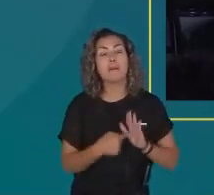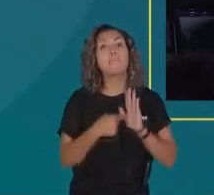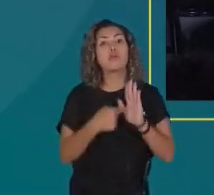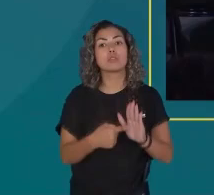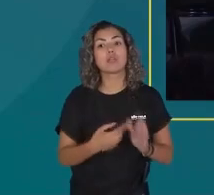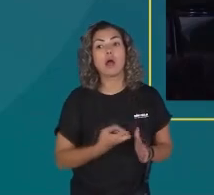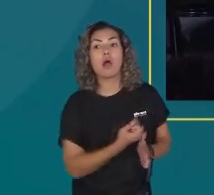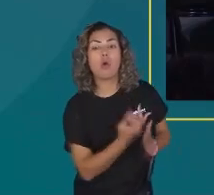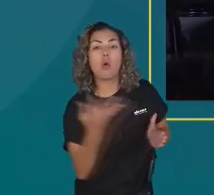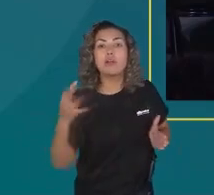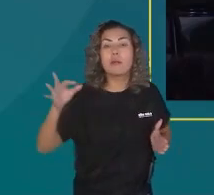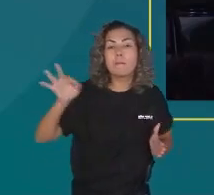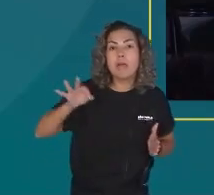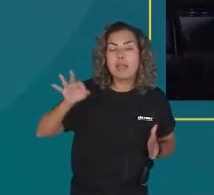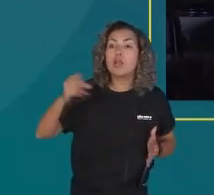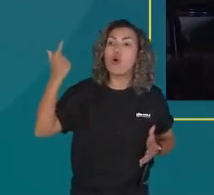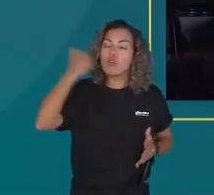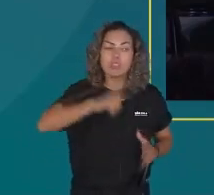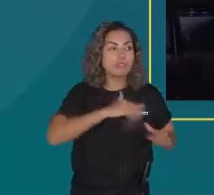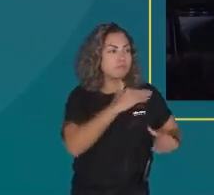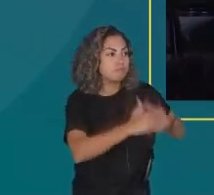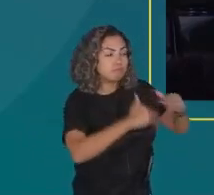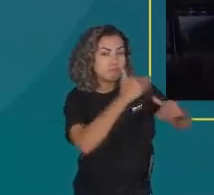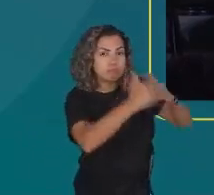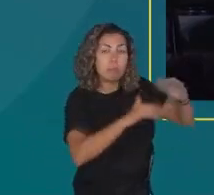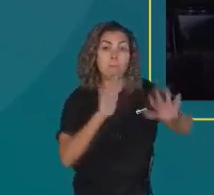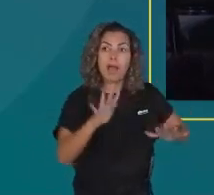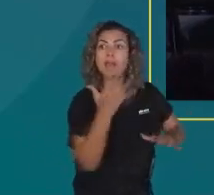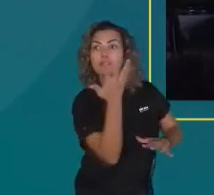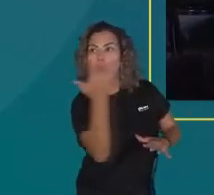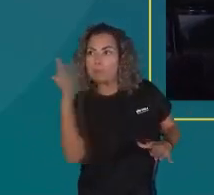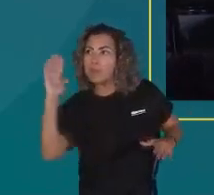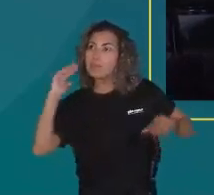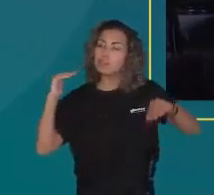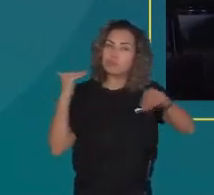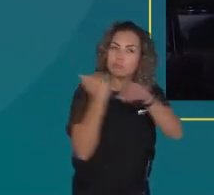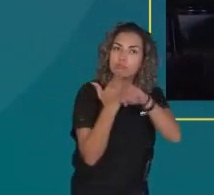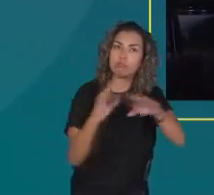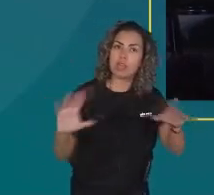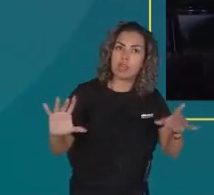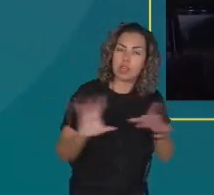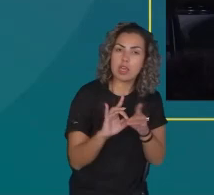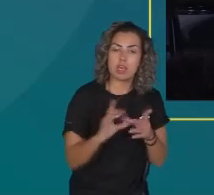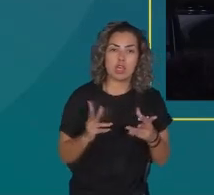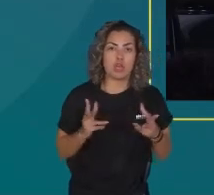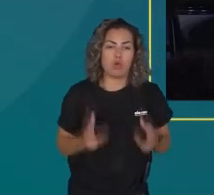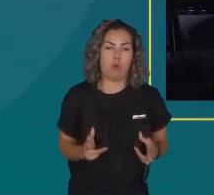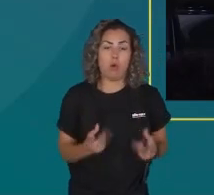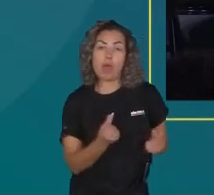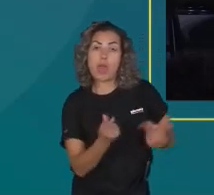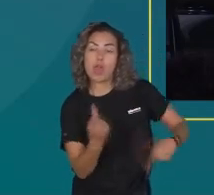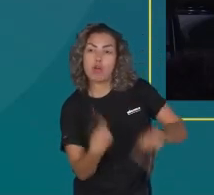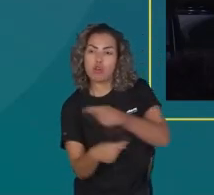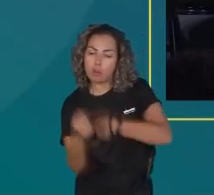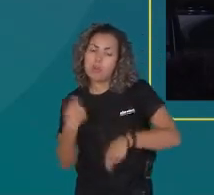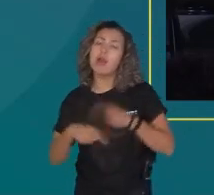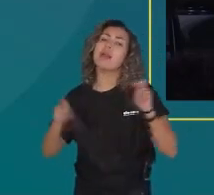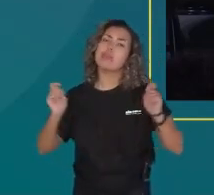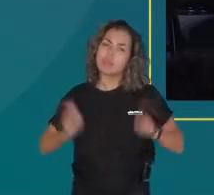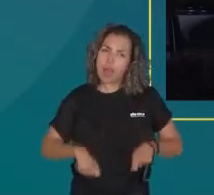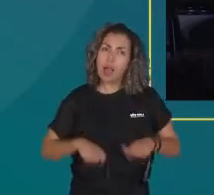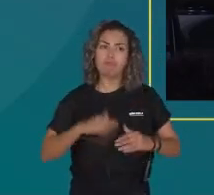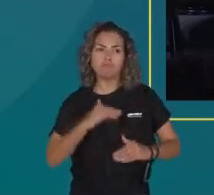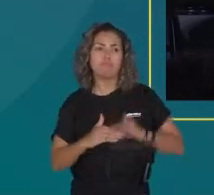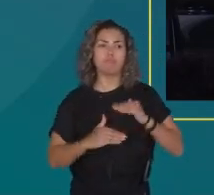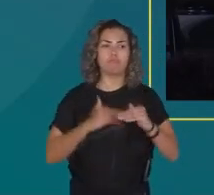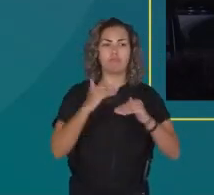the environment and have a restorative economy. You can have that as well. That's the key of how we can grow